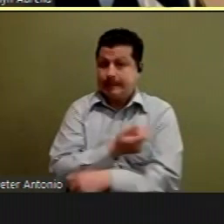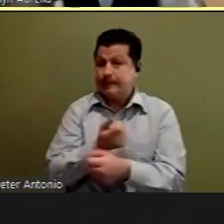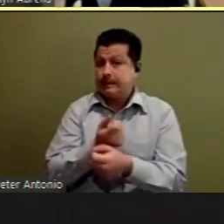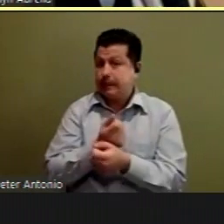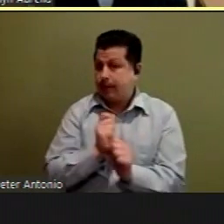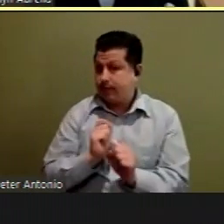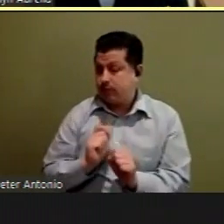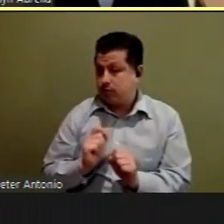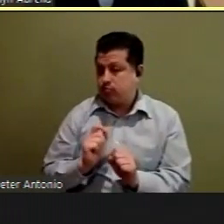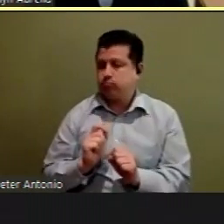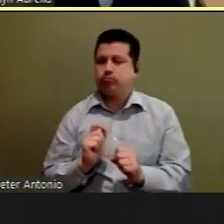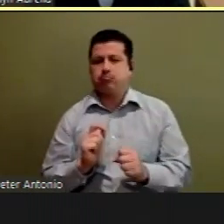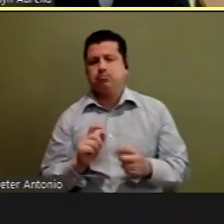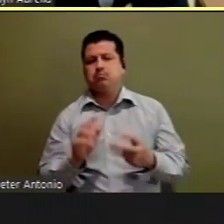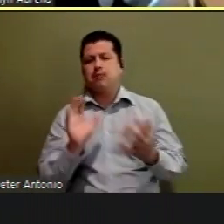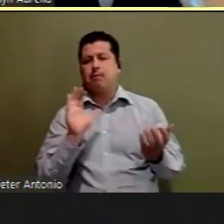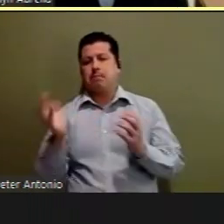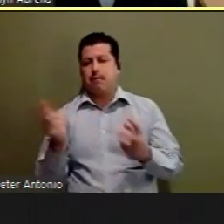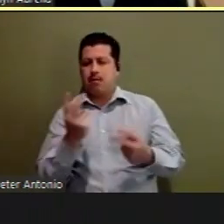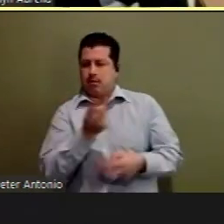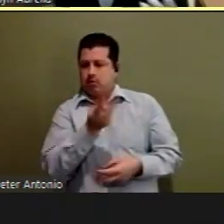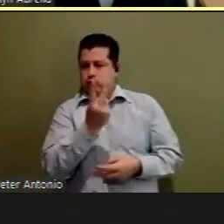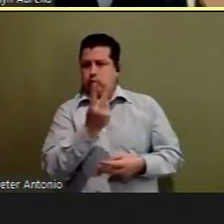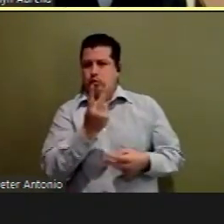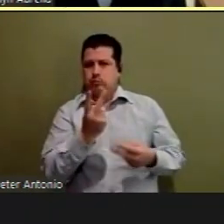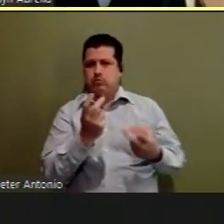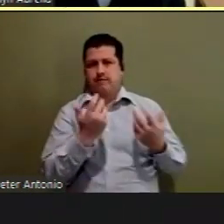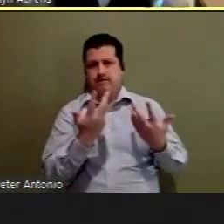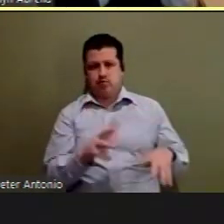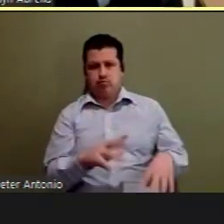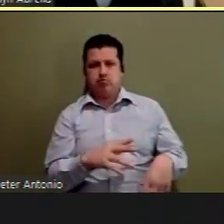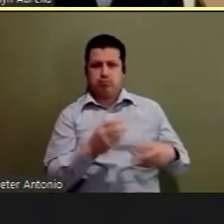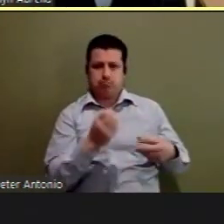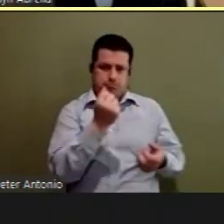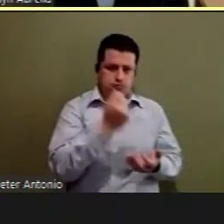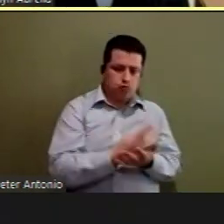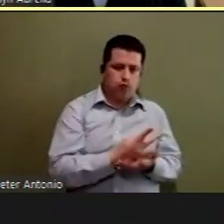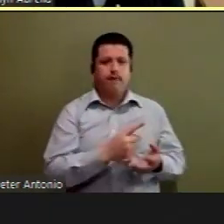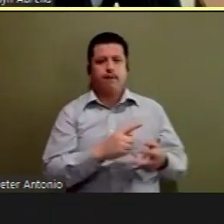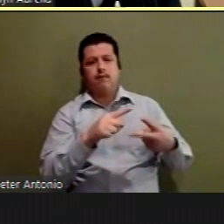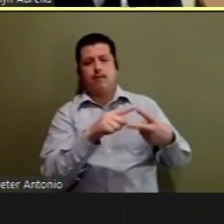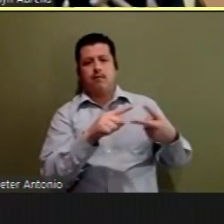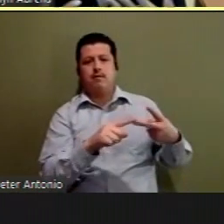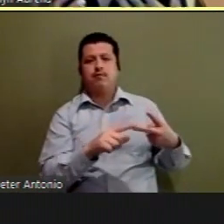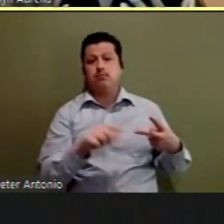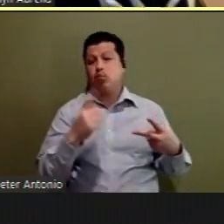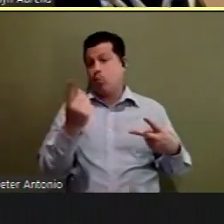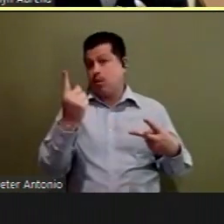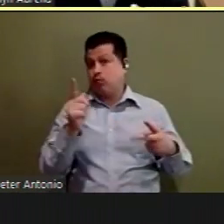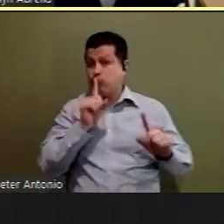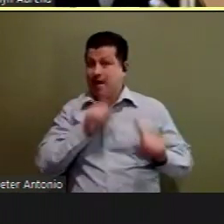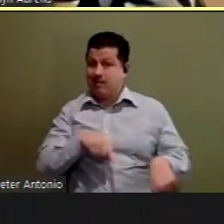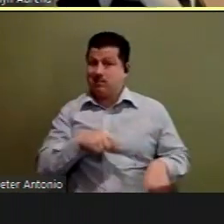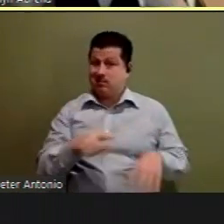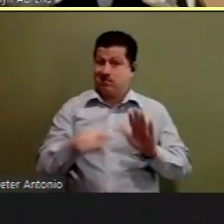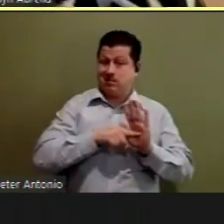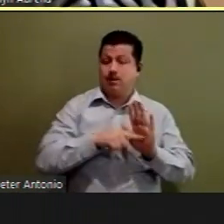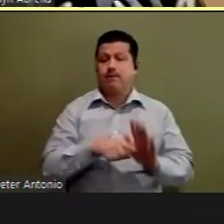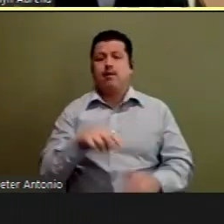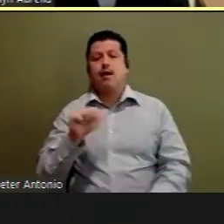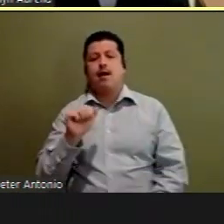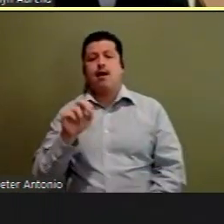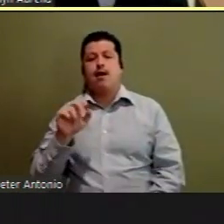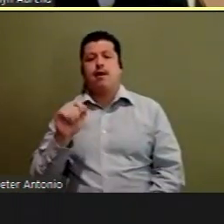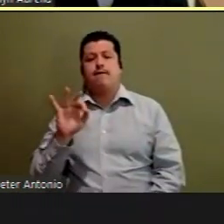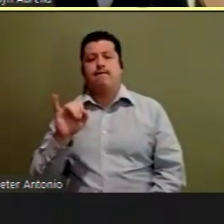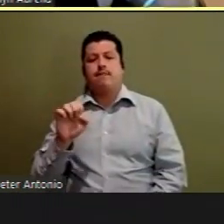or Moderna, looking at the two, the incidence of anaphylaxis, which is a very bad reaction in which you have wheezing and swelling and need